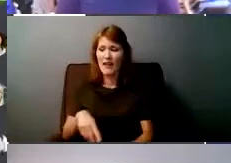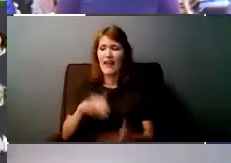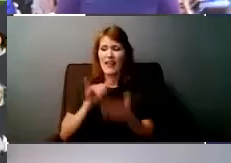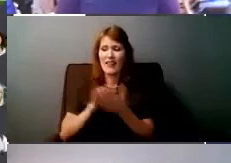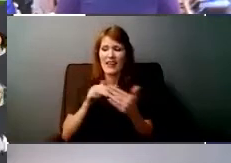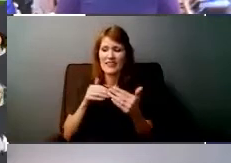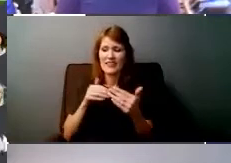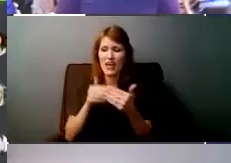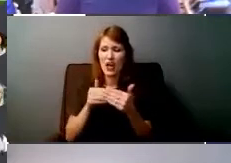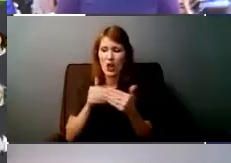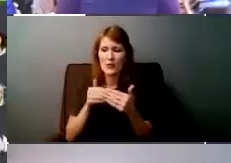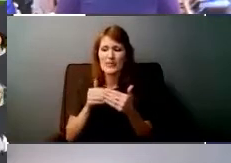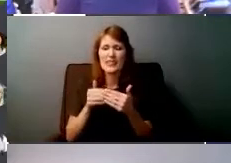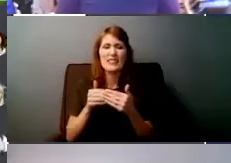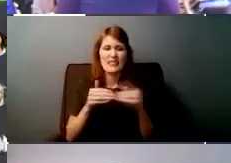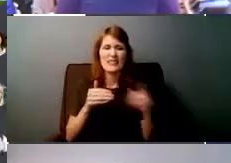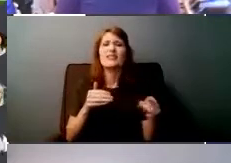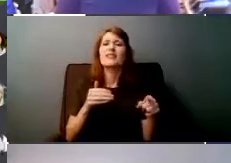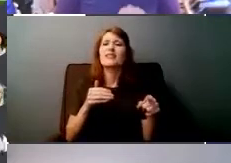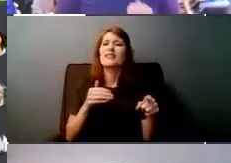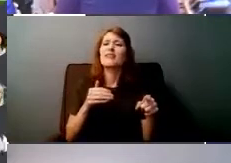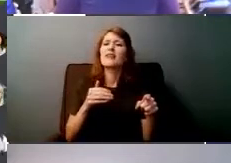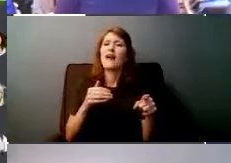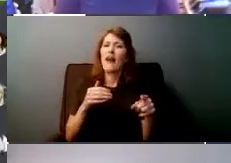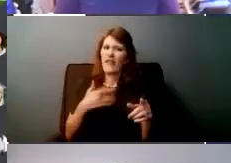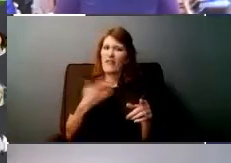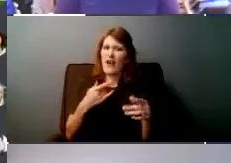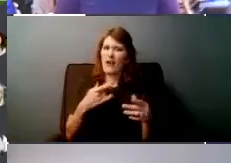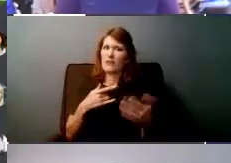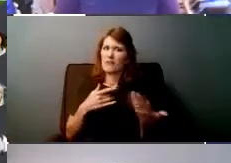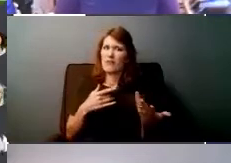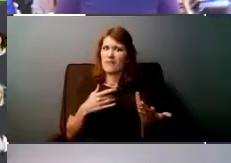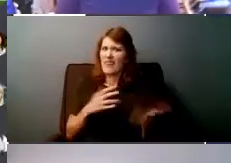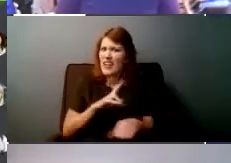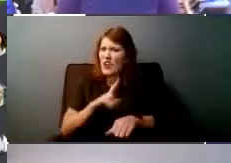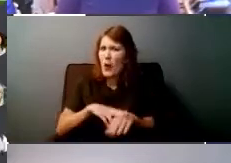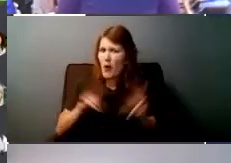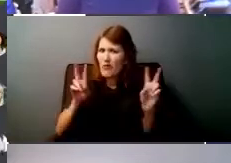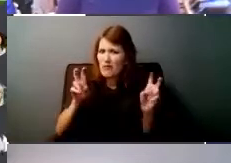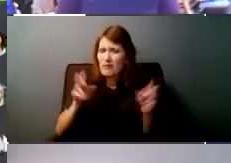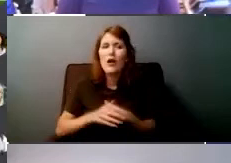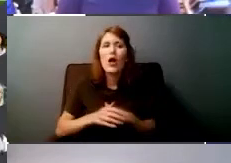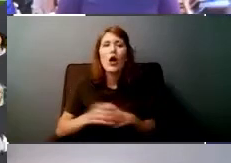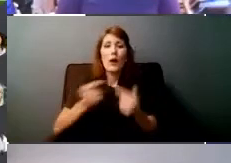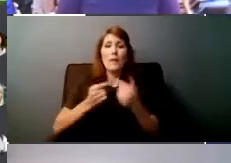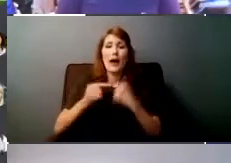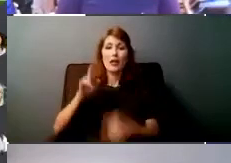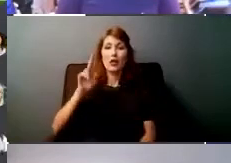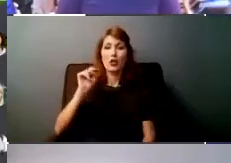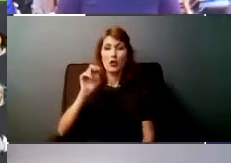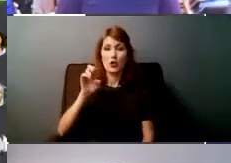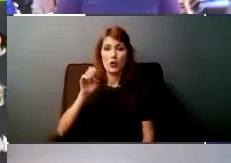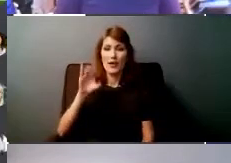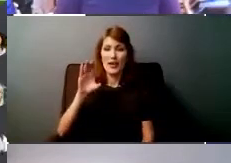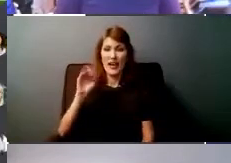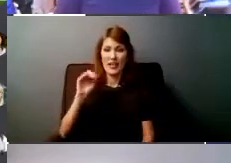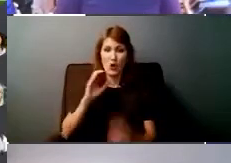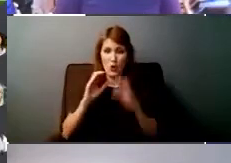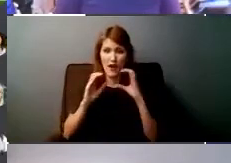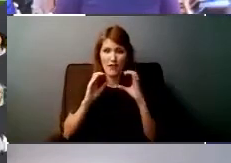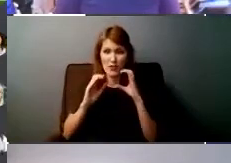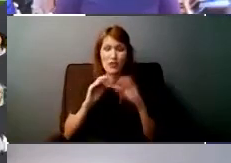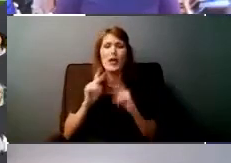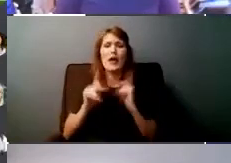felt to normal." And going back to that UNESCO conversation, people love events. Events are